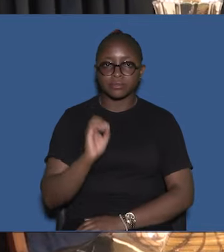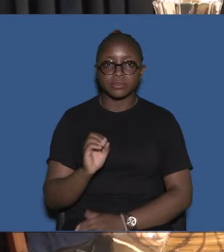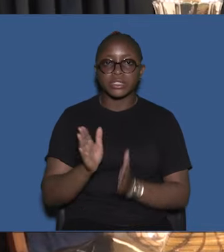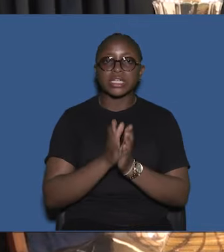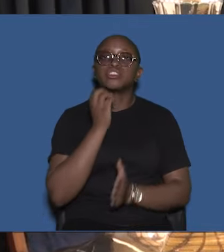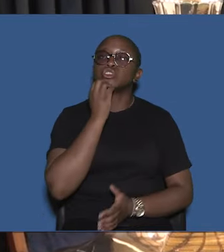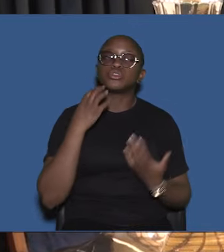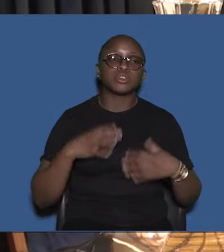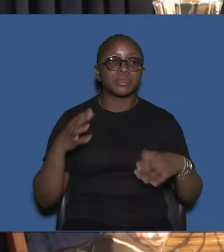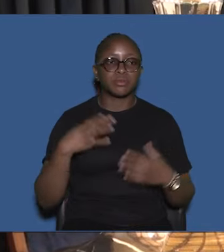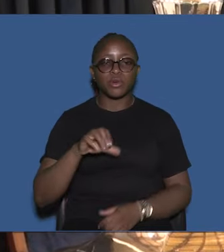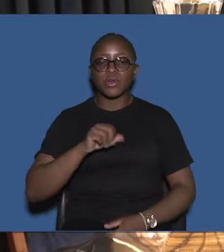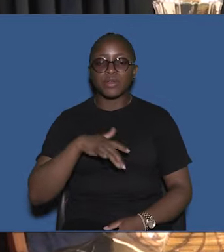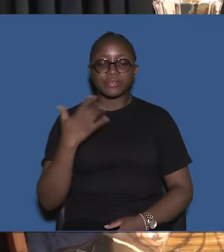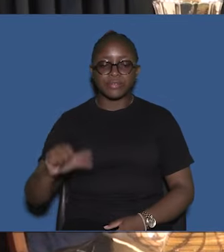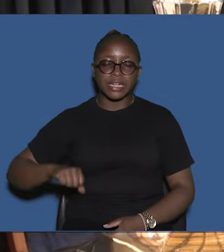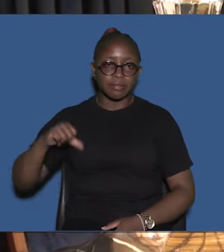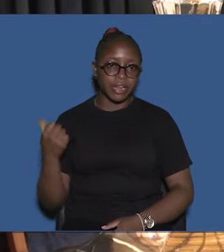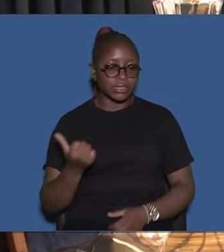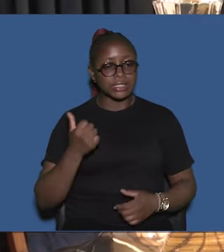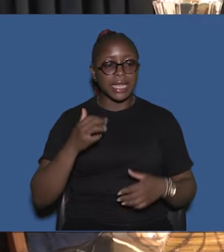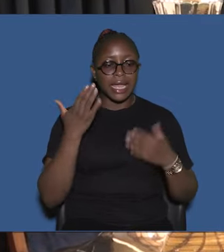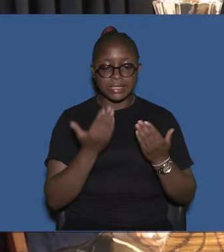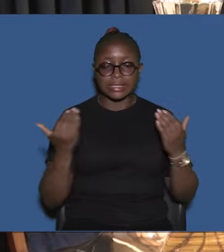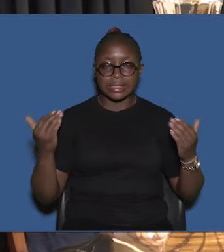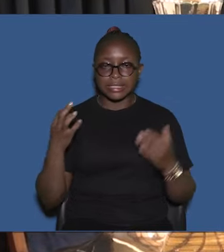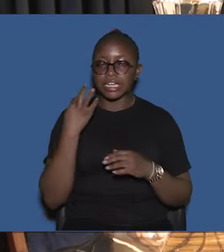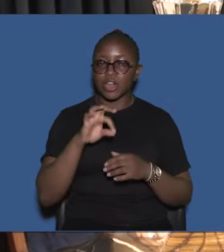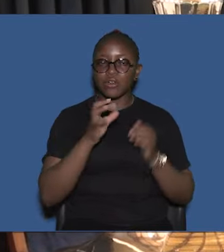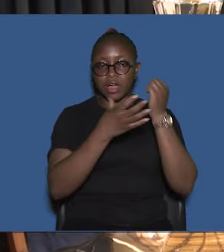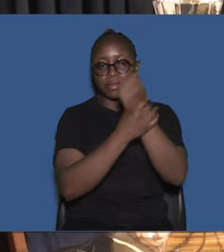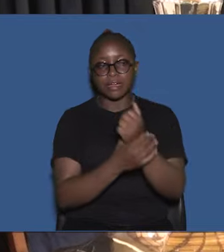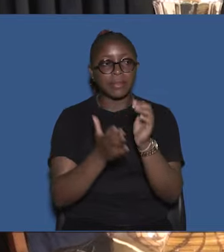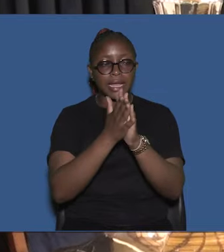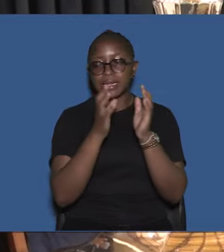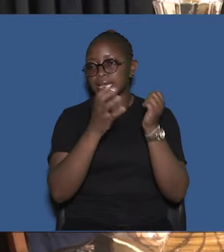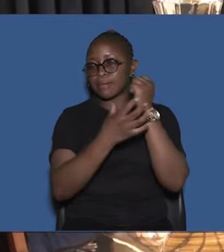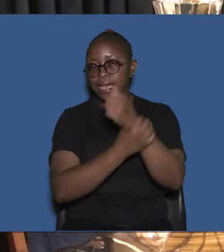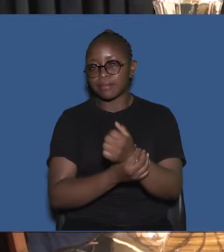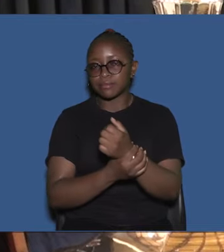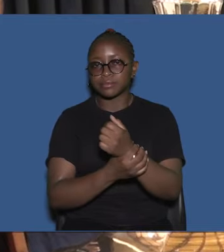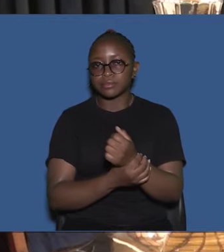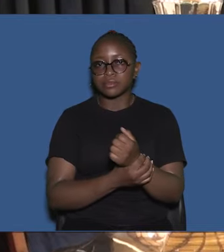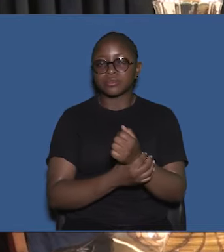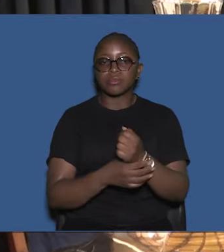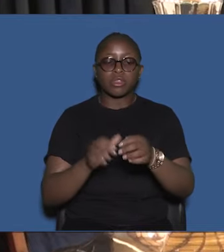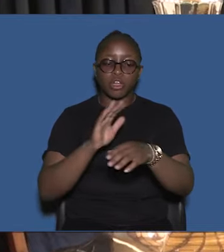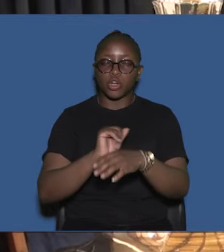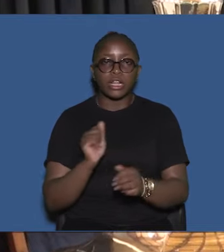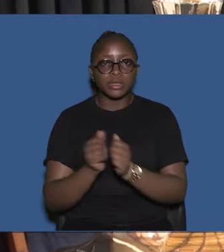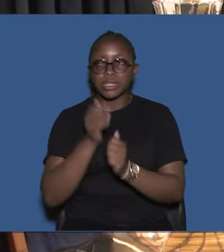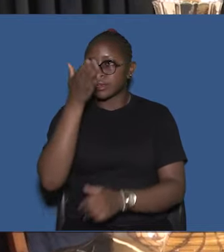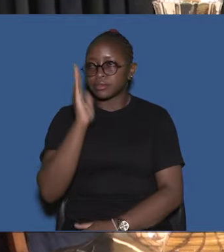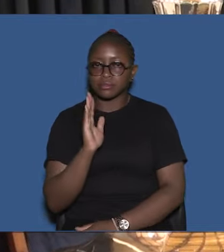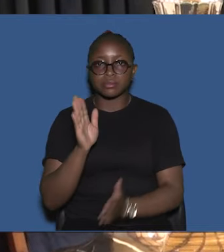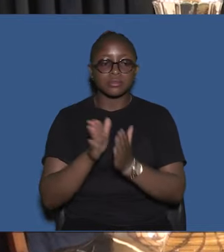the children of Abraham, Abraham who was called by God. And in the process, that made them to be blind and forget that God